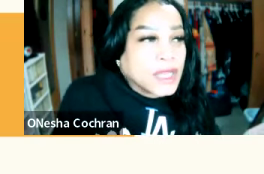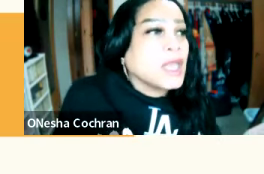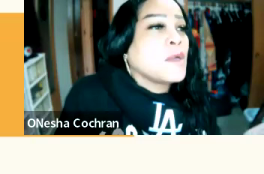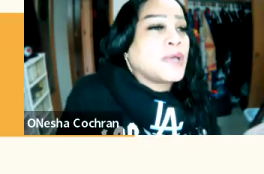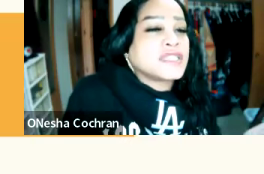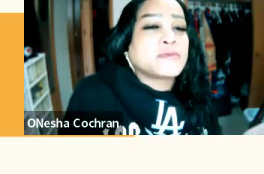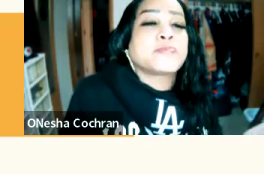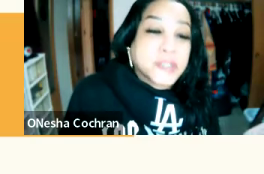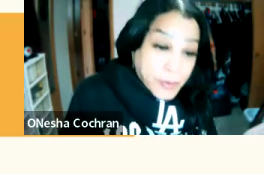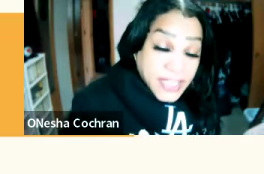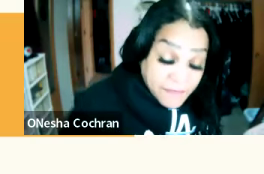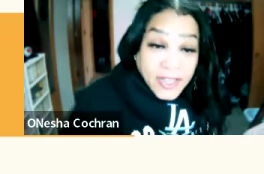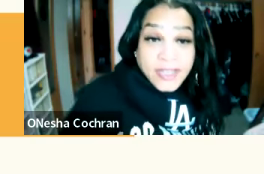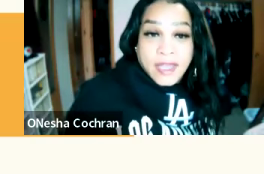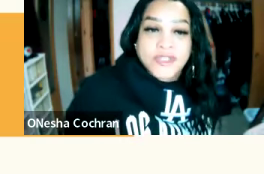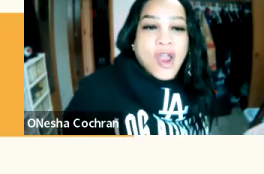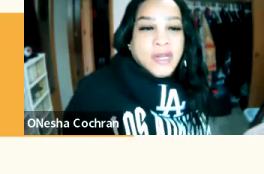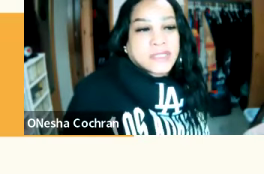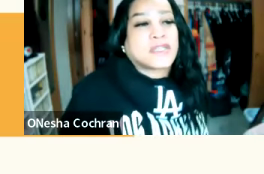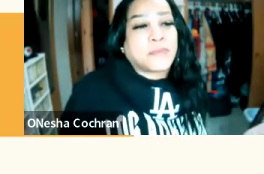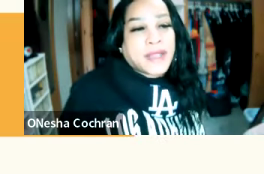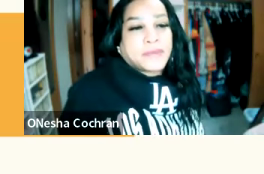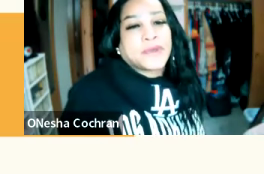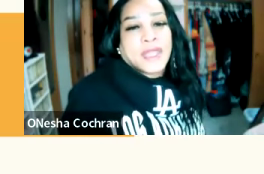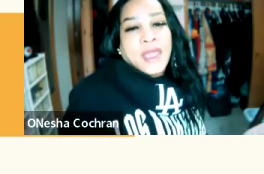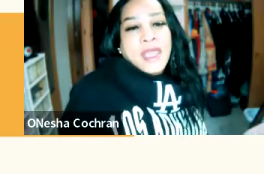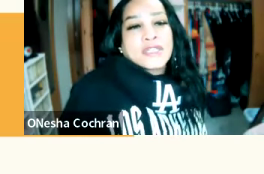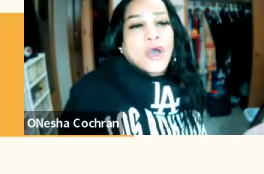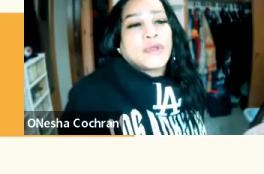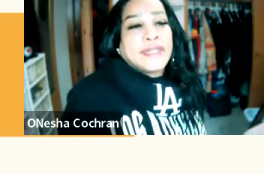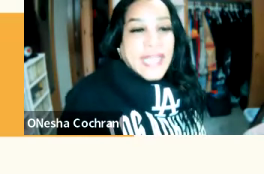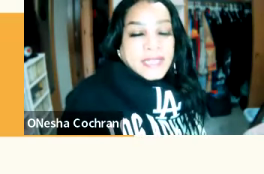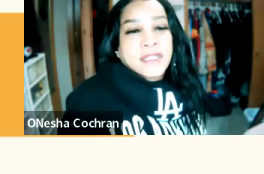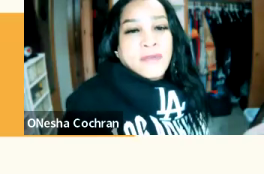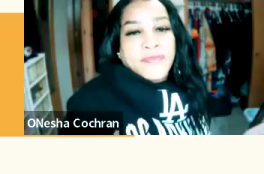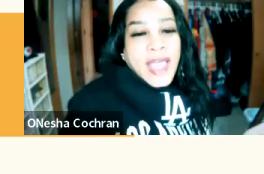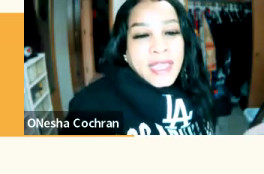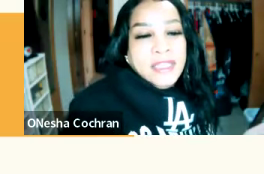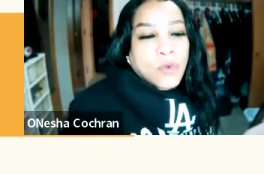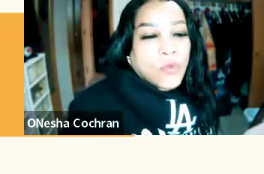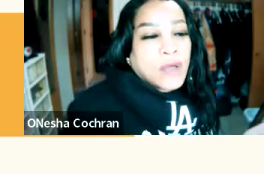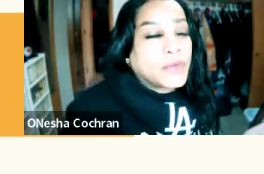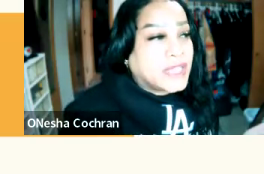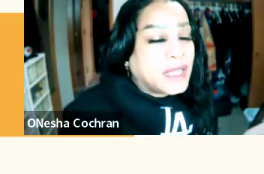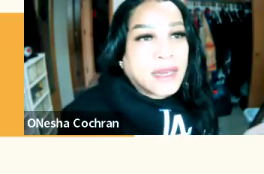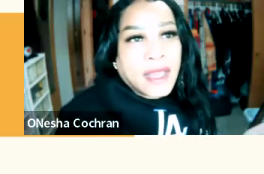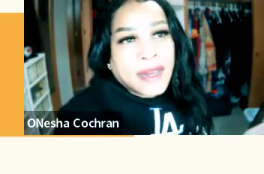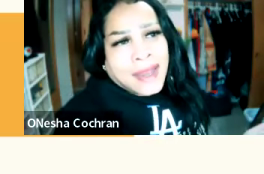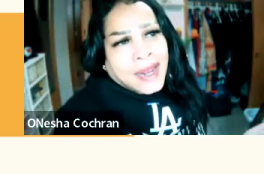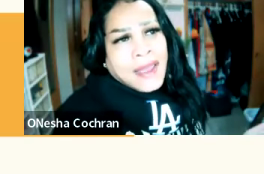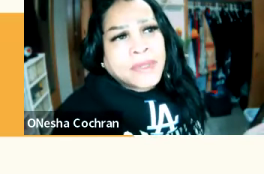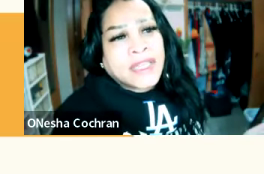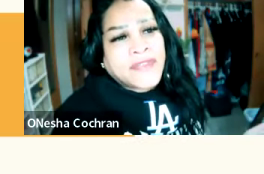Black community, but specifically it was targeted to the Black community. So yes, that is what we